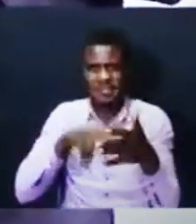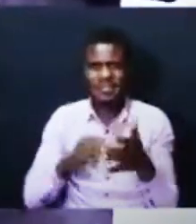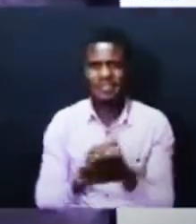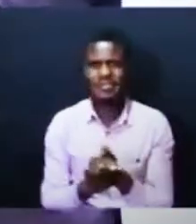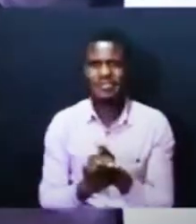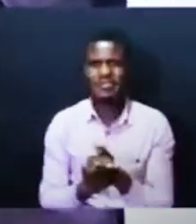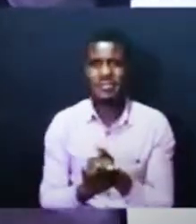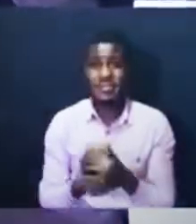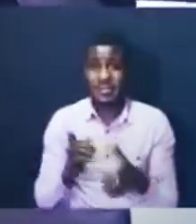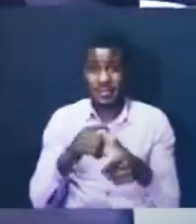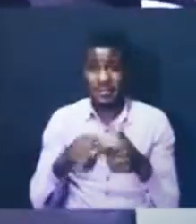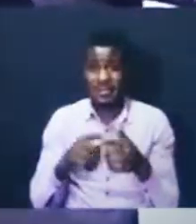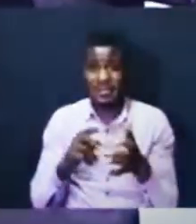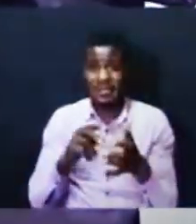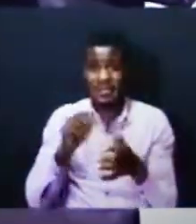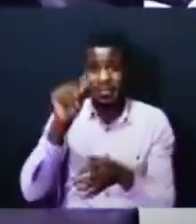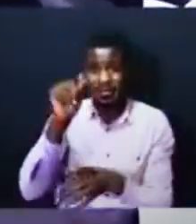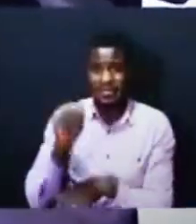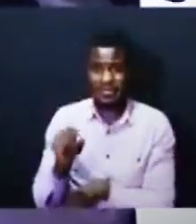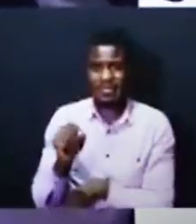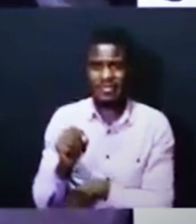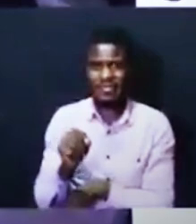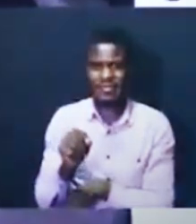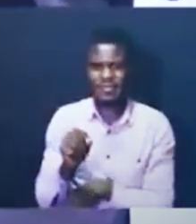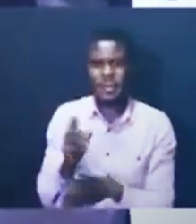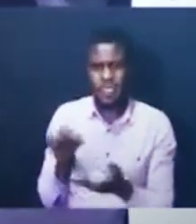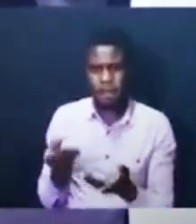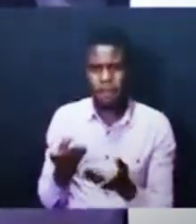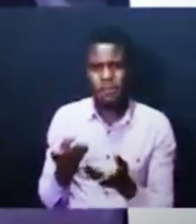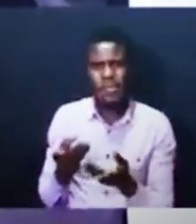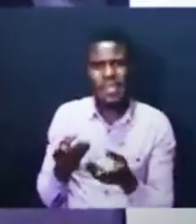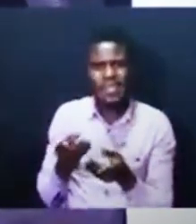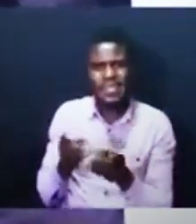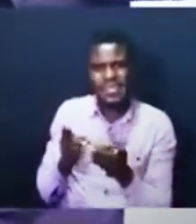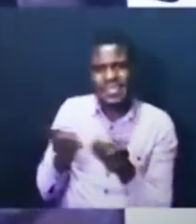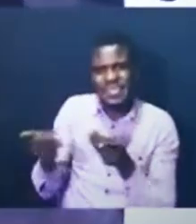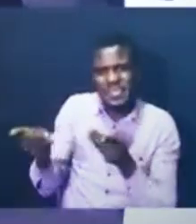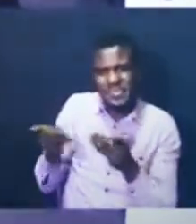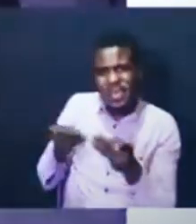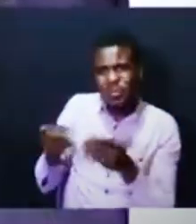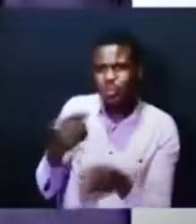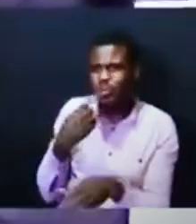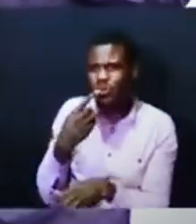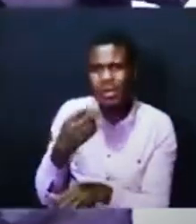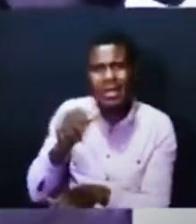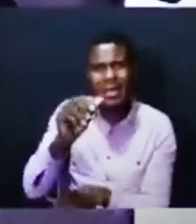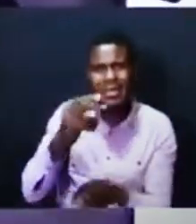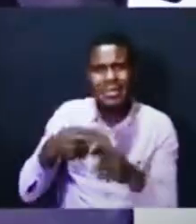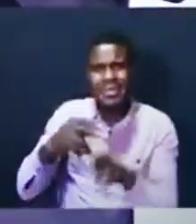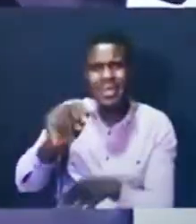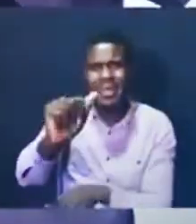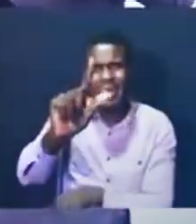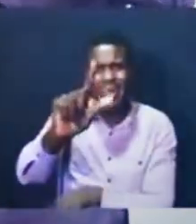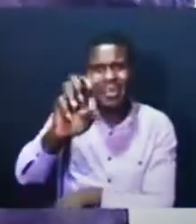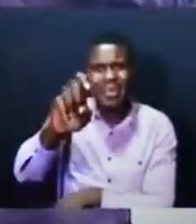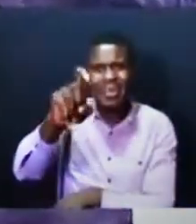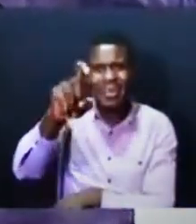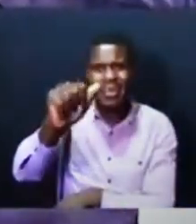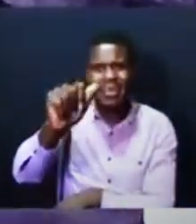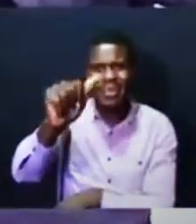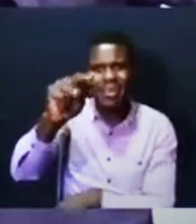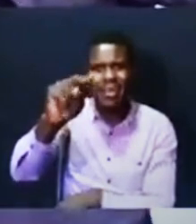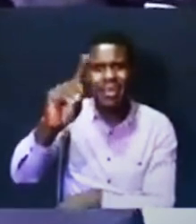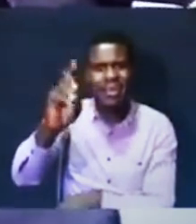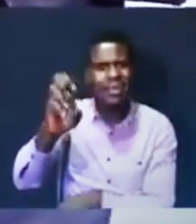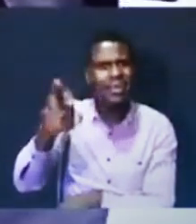The next verse is trying to describe who Alexander really is. Na ye di hono e chirim Alexandre ni su